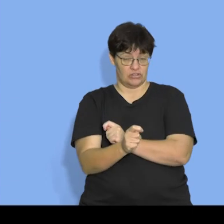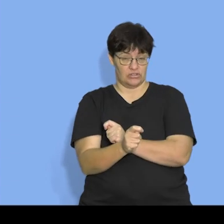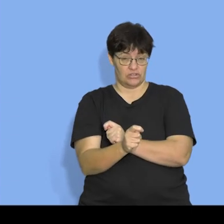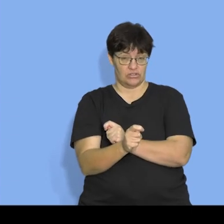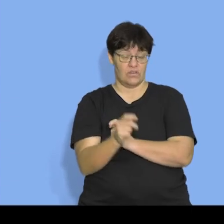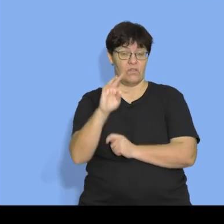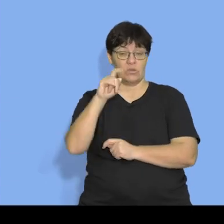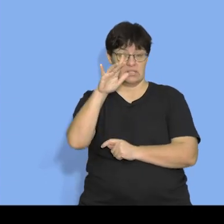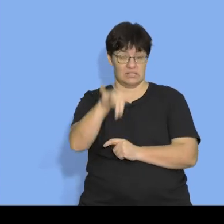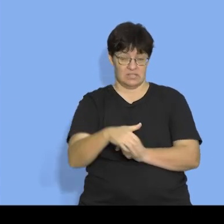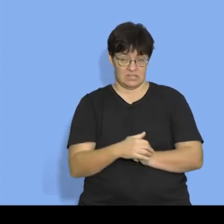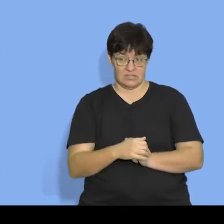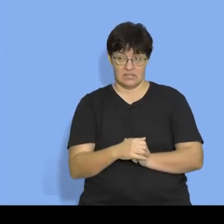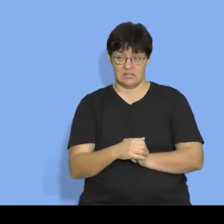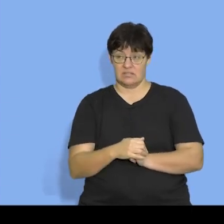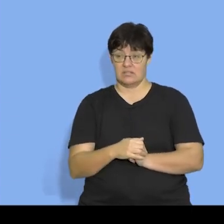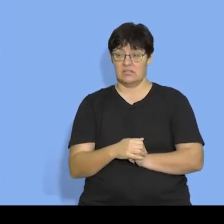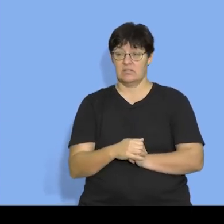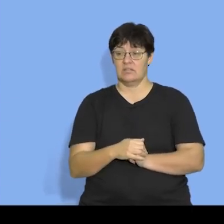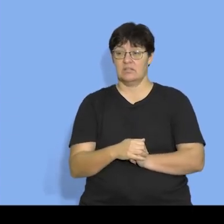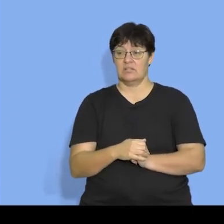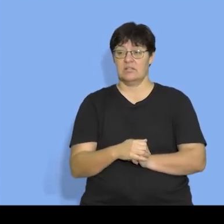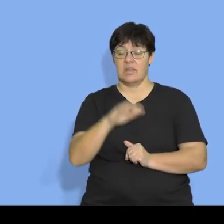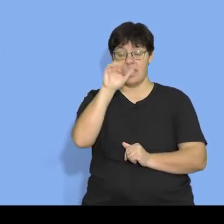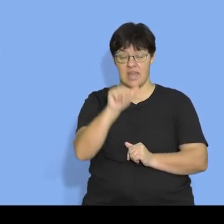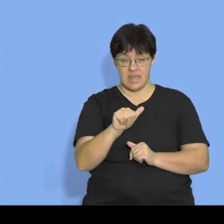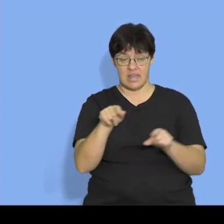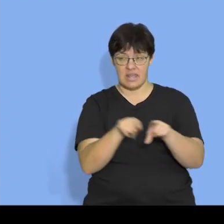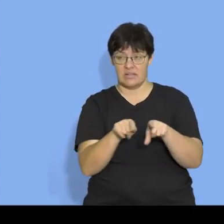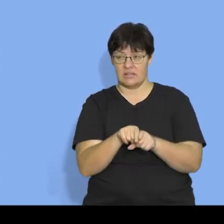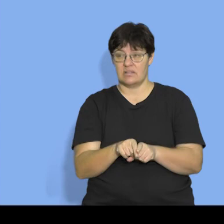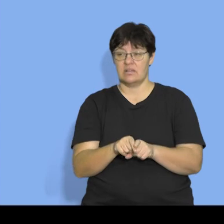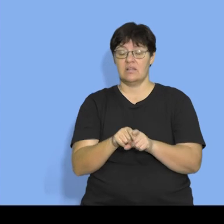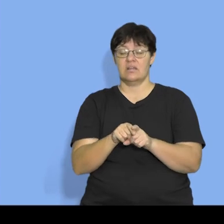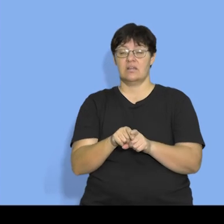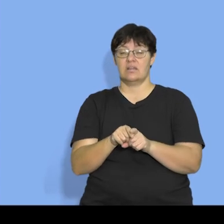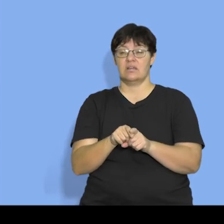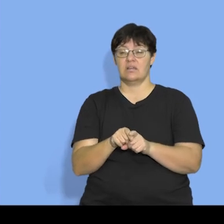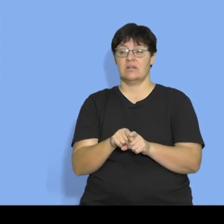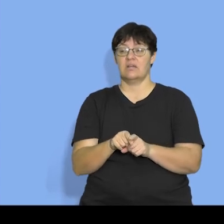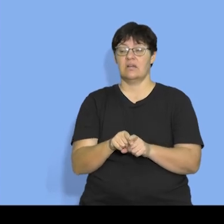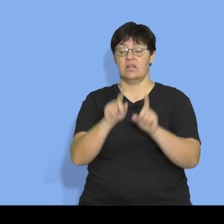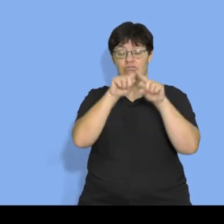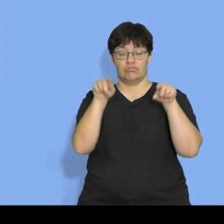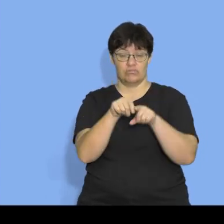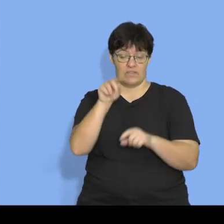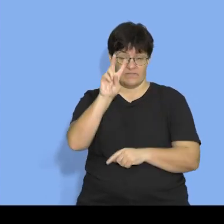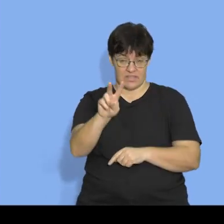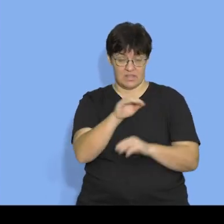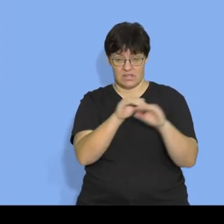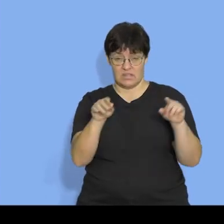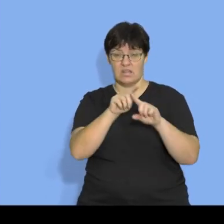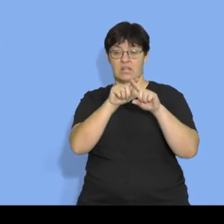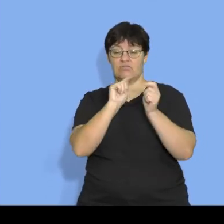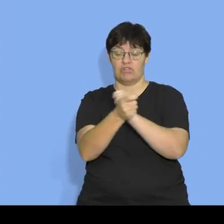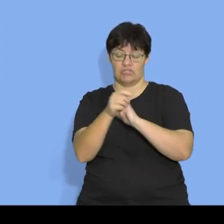change of velocity. So acceleration is change in velocity over